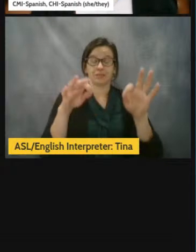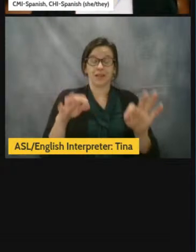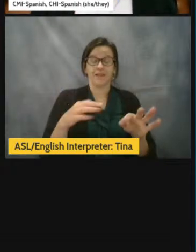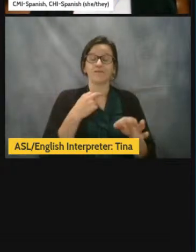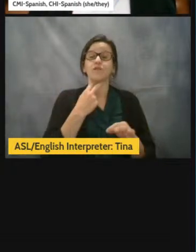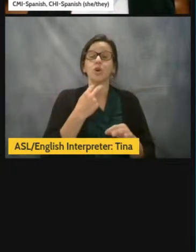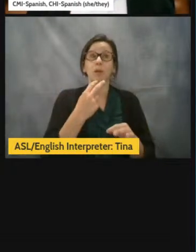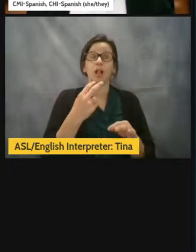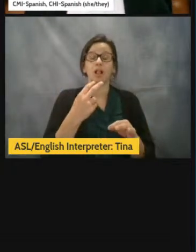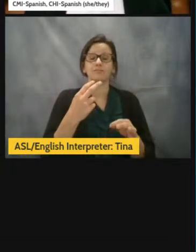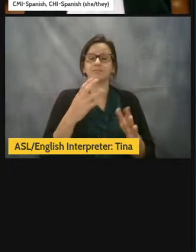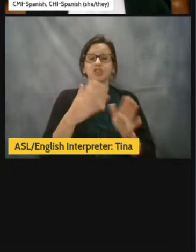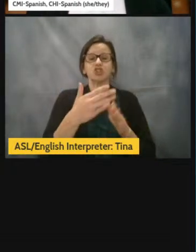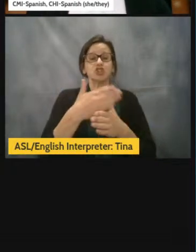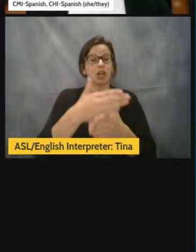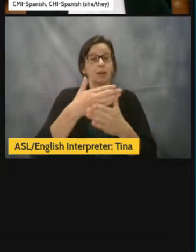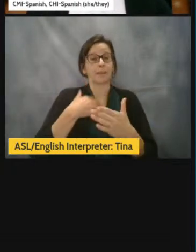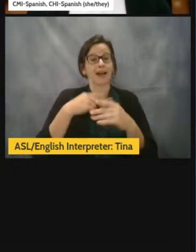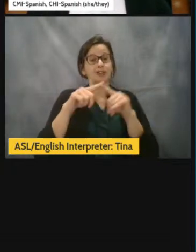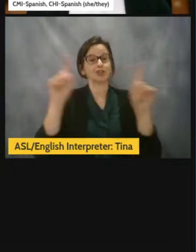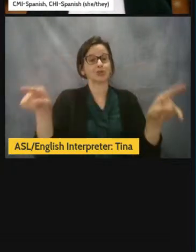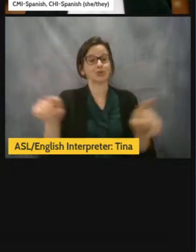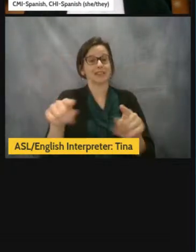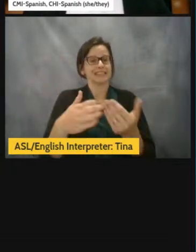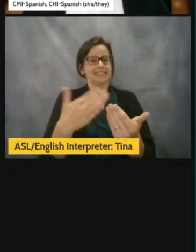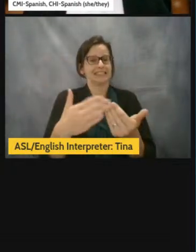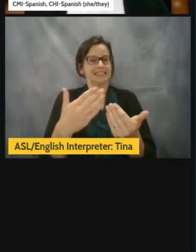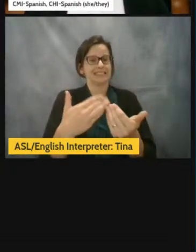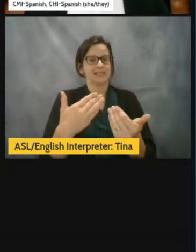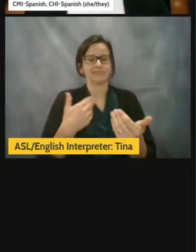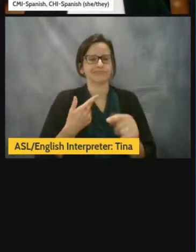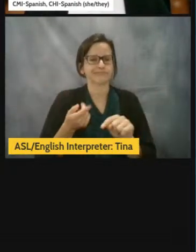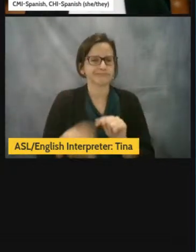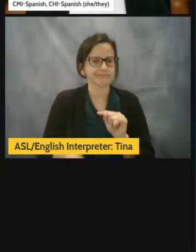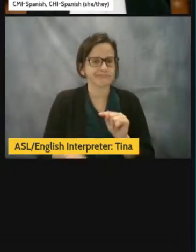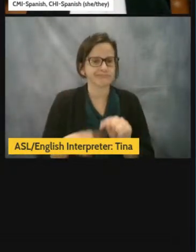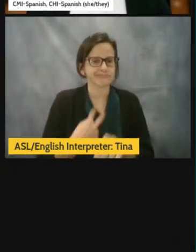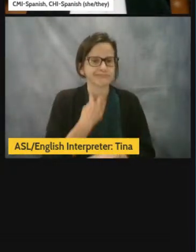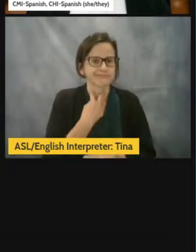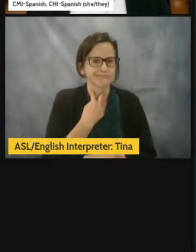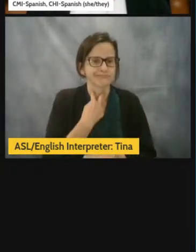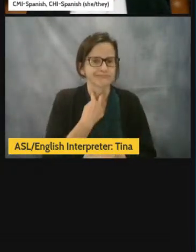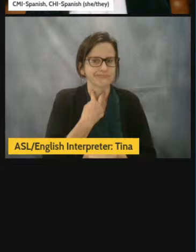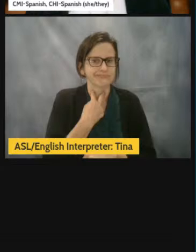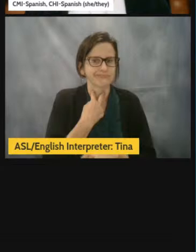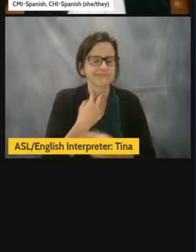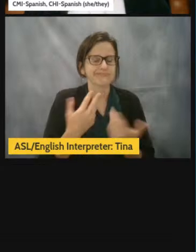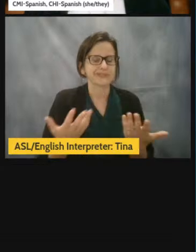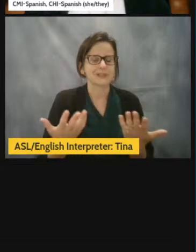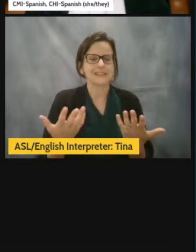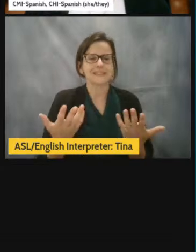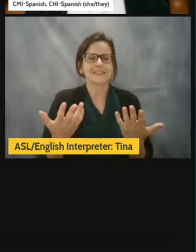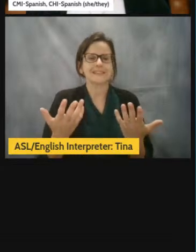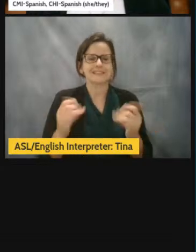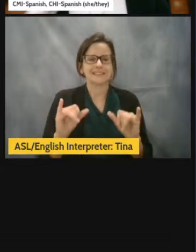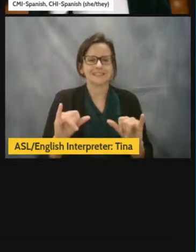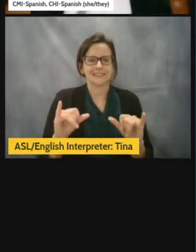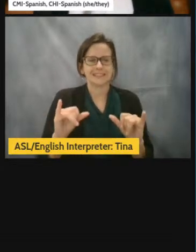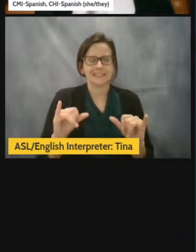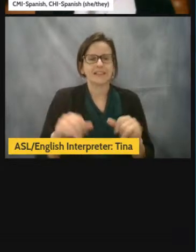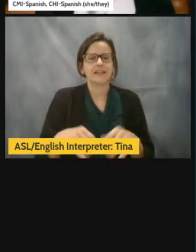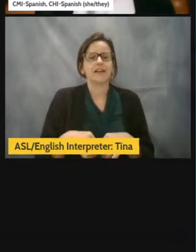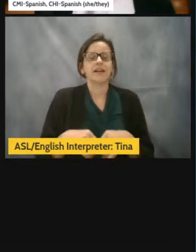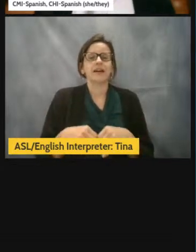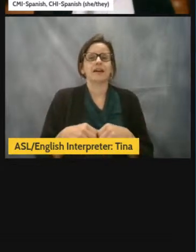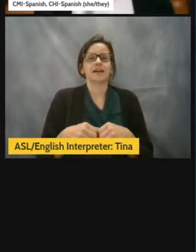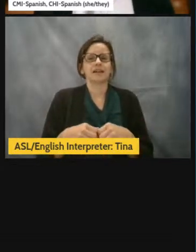than sharing my screen. And unfortunately, I'm unable to share my screen with my poll on it right now. But the reason why I ask